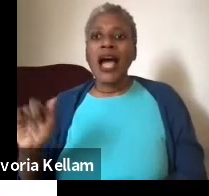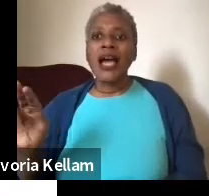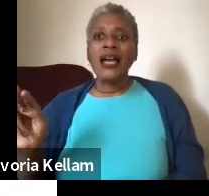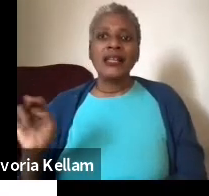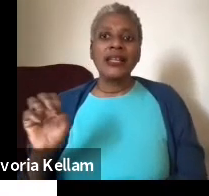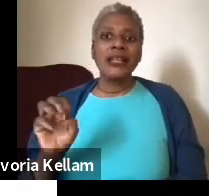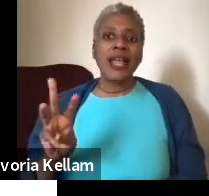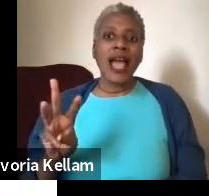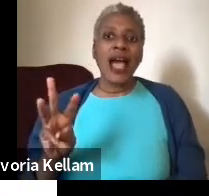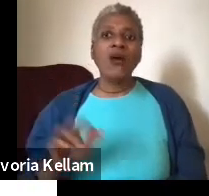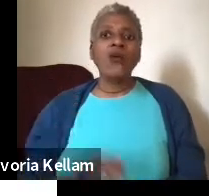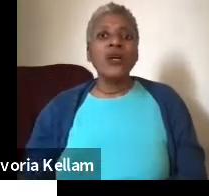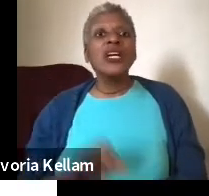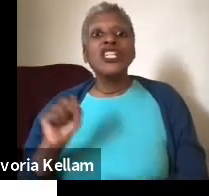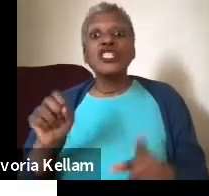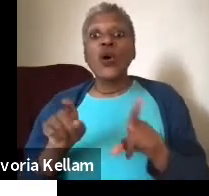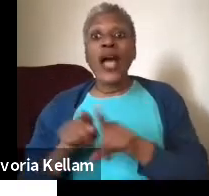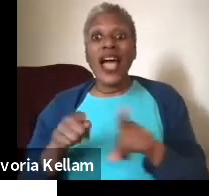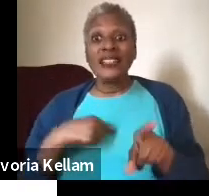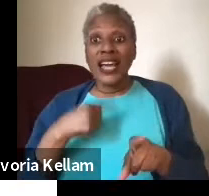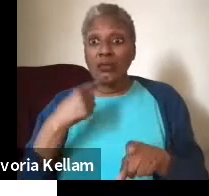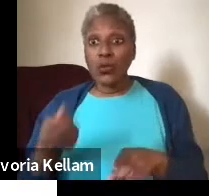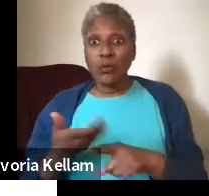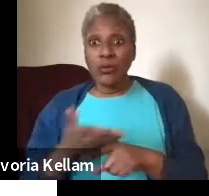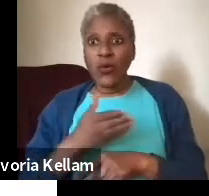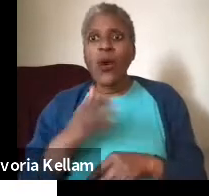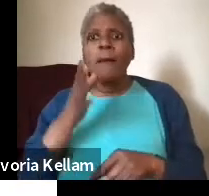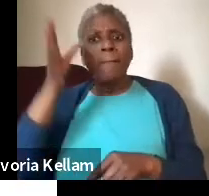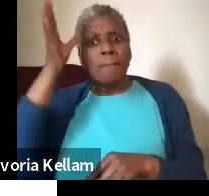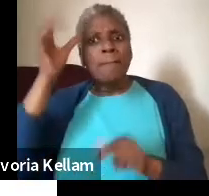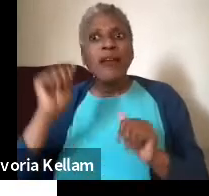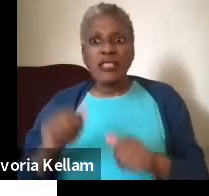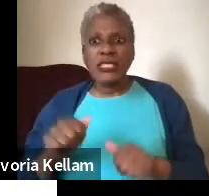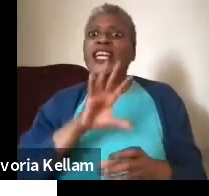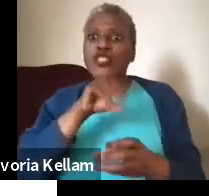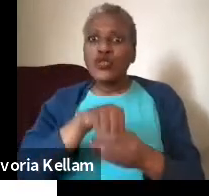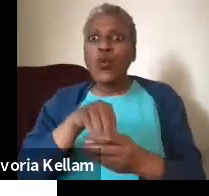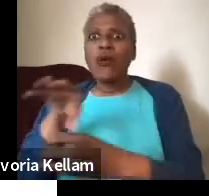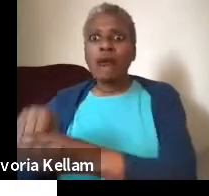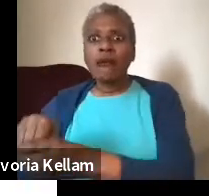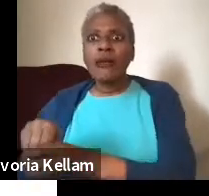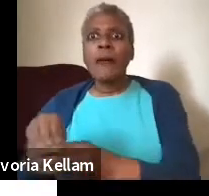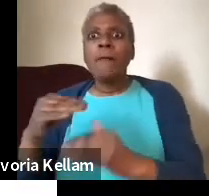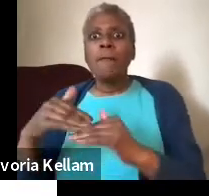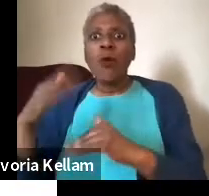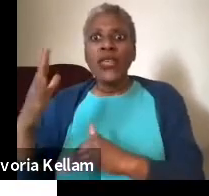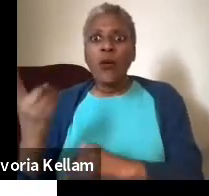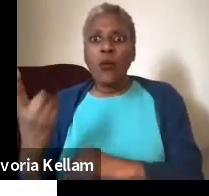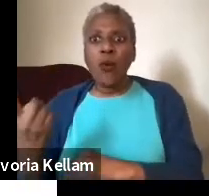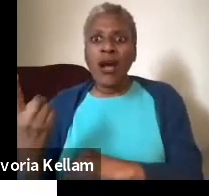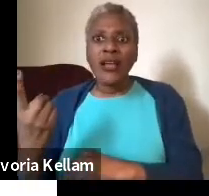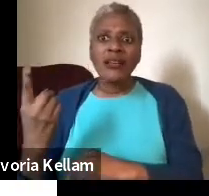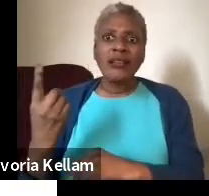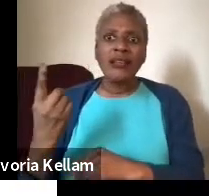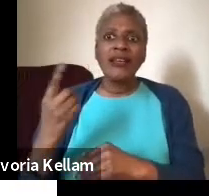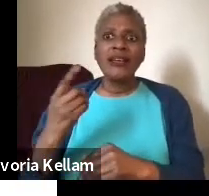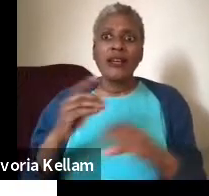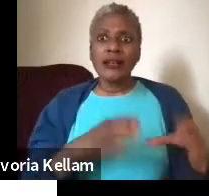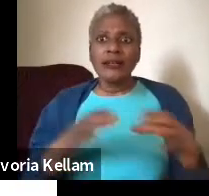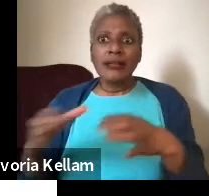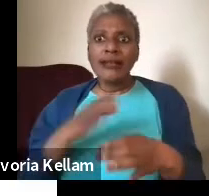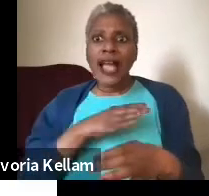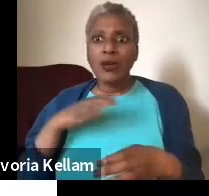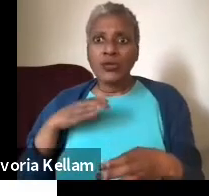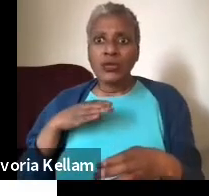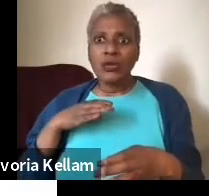So as I mentioned earlier, parents can be eligible for more than one council per child. And in some cases, that can mean a lot